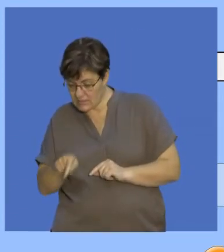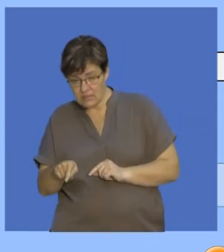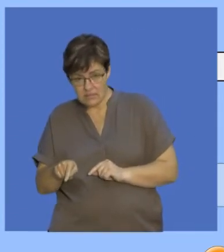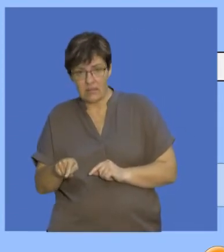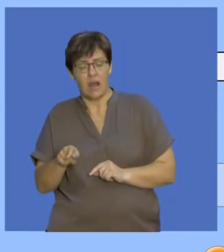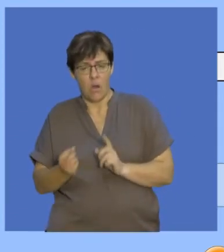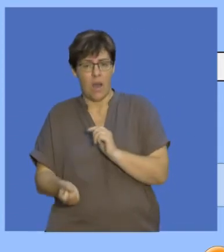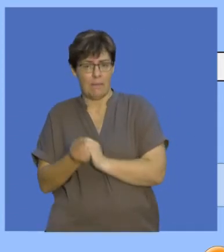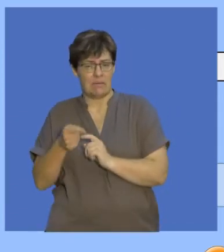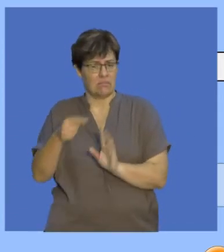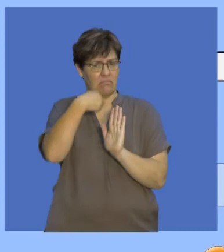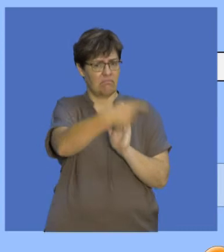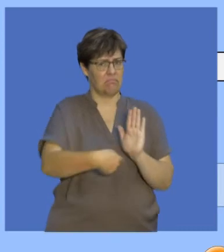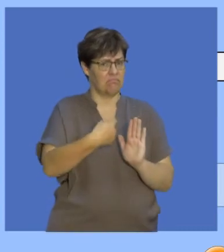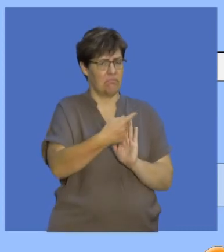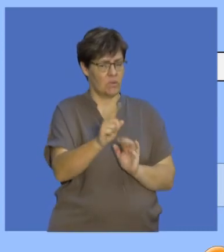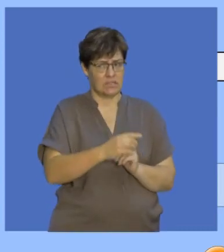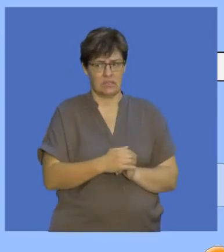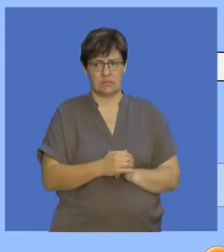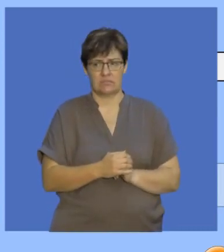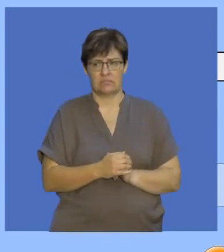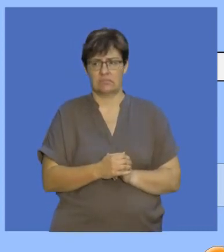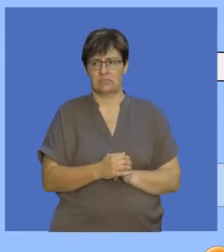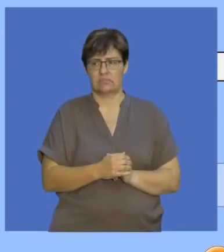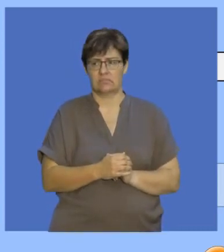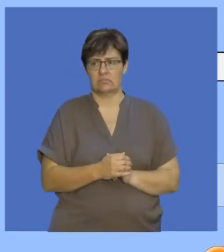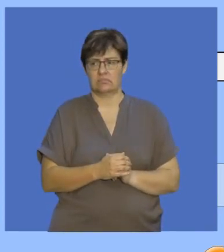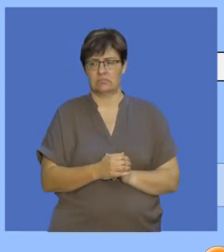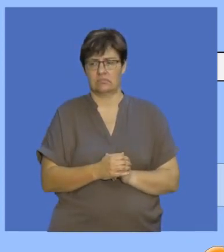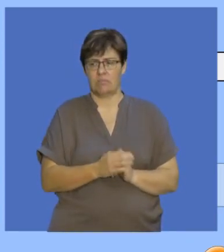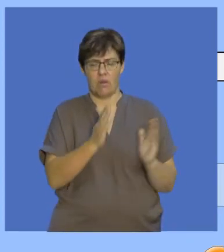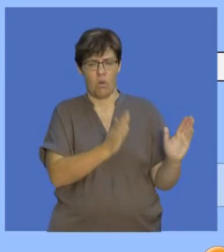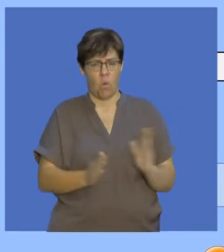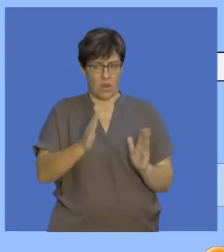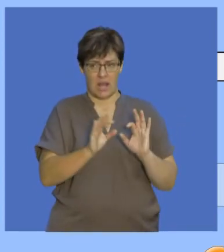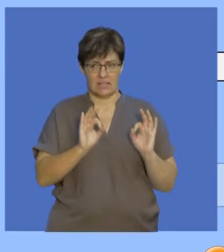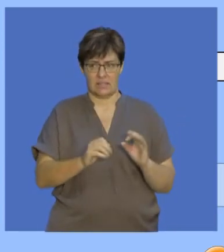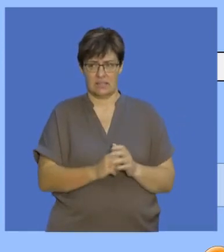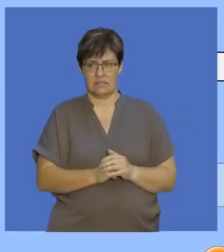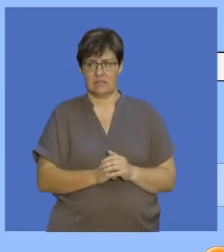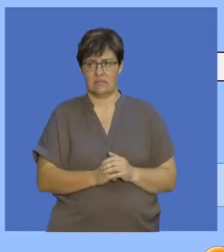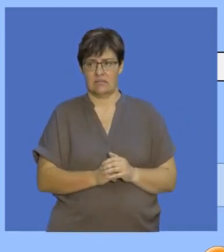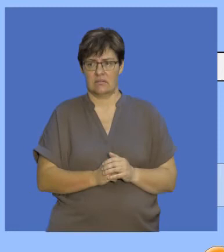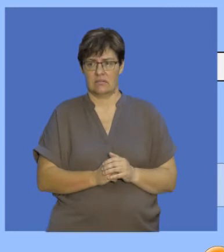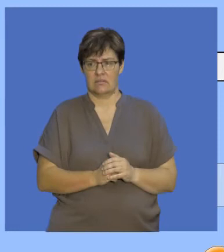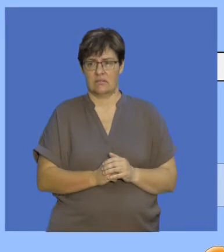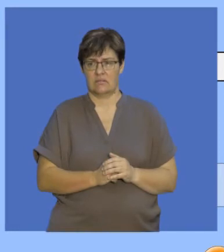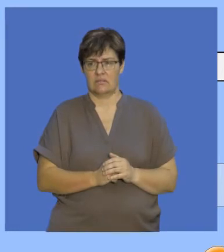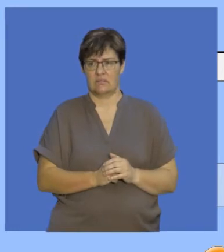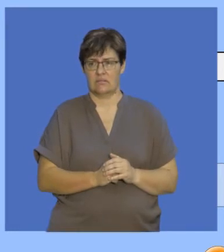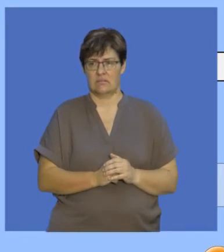circuit, right? Okay, we'll take that apart just to try and organize it, okay? There is